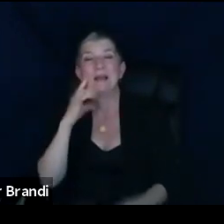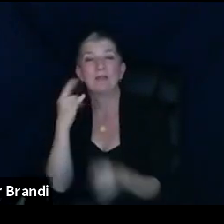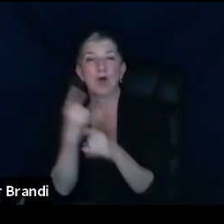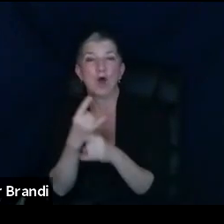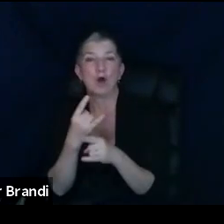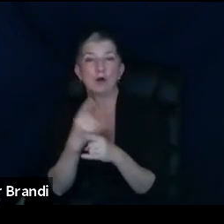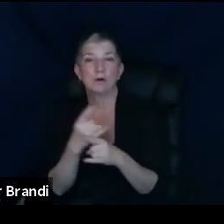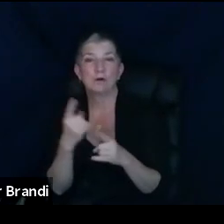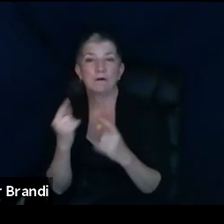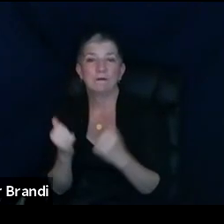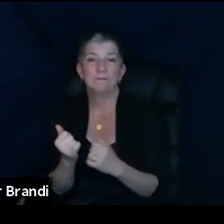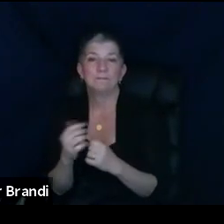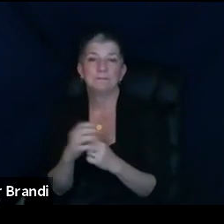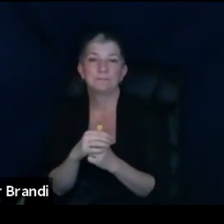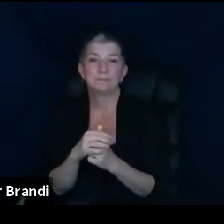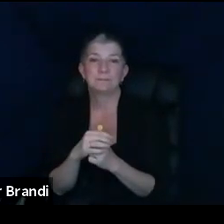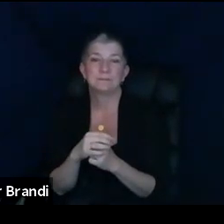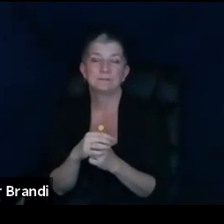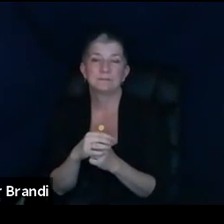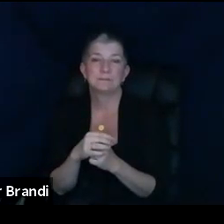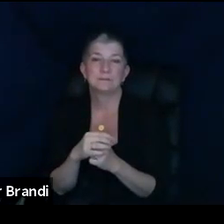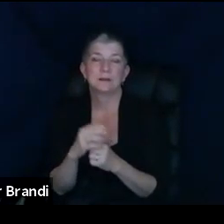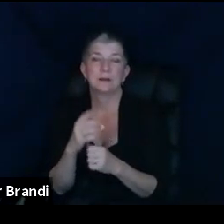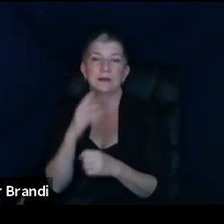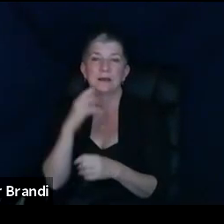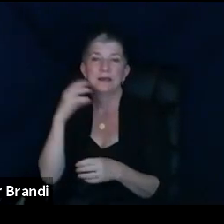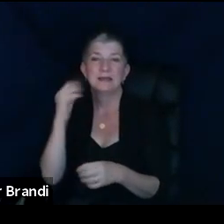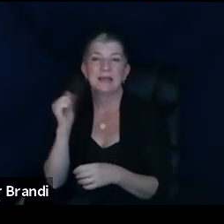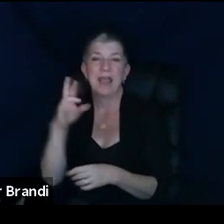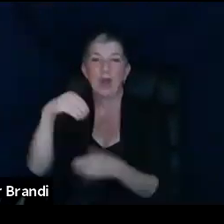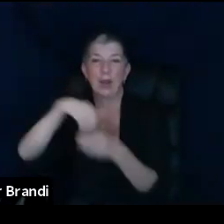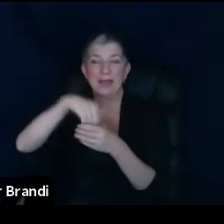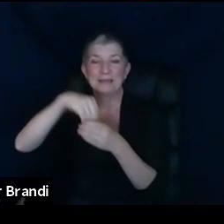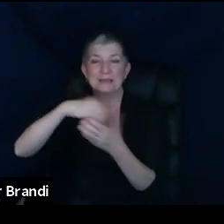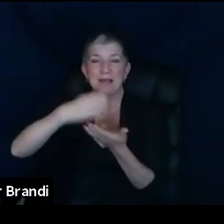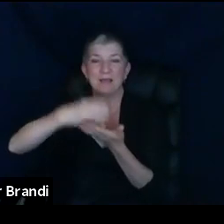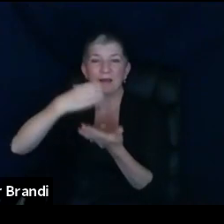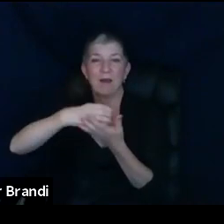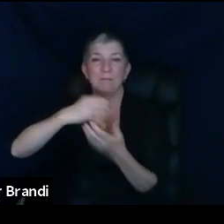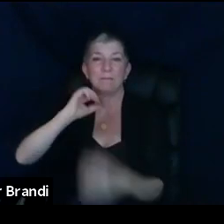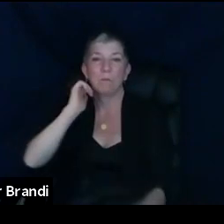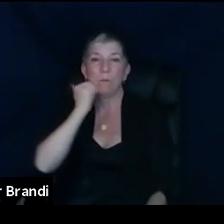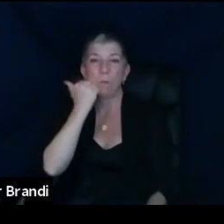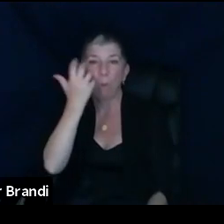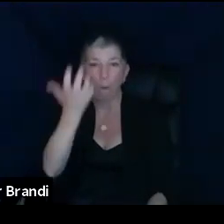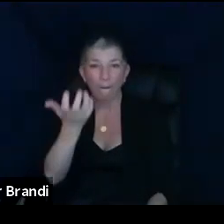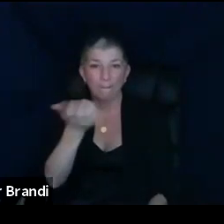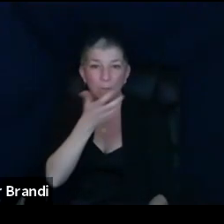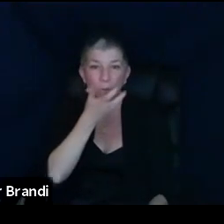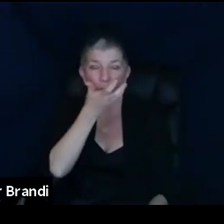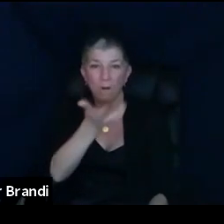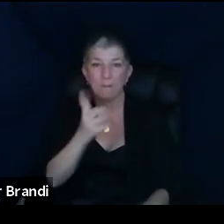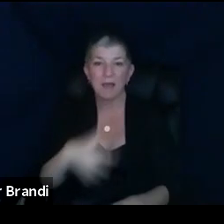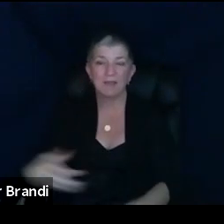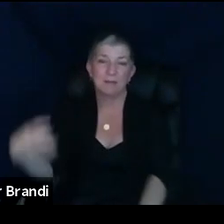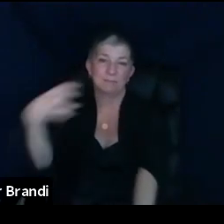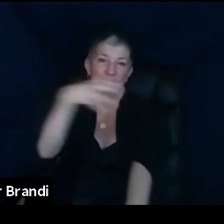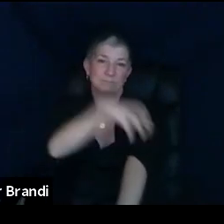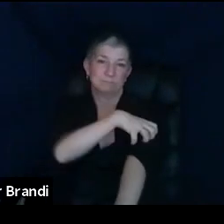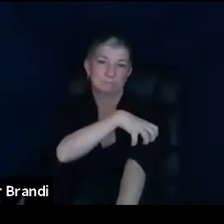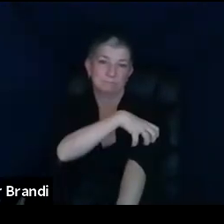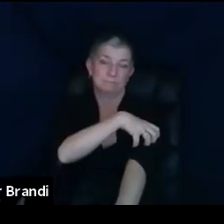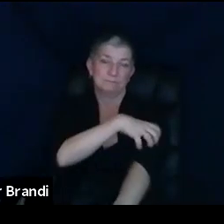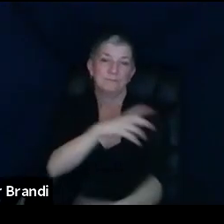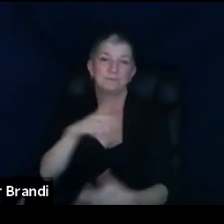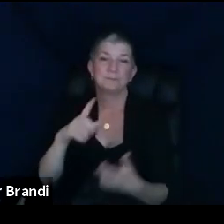fuel source to warm up the air inside of the cup and then apply it to the skin. And once you create